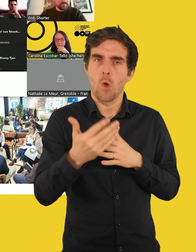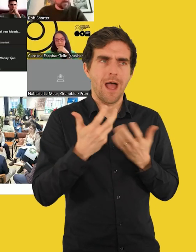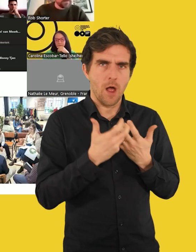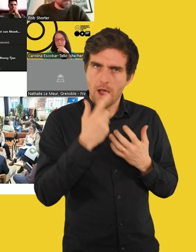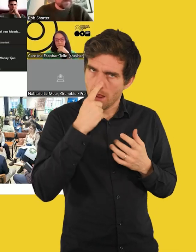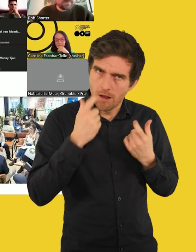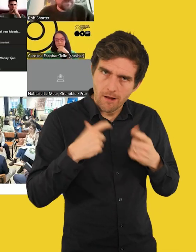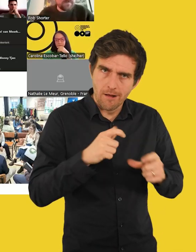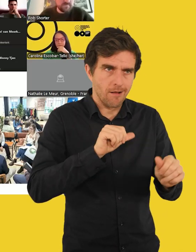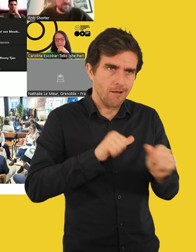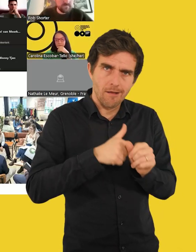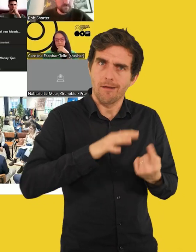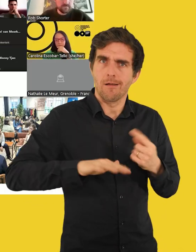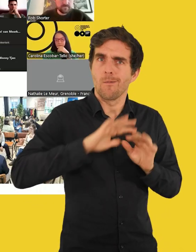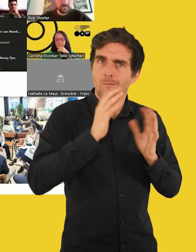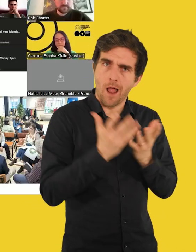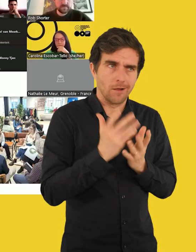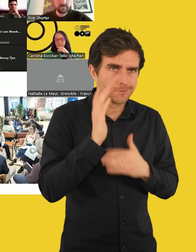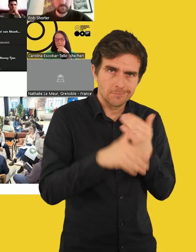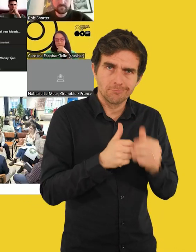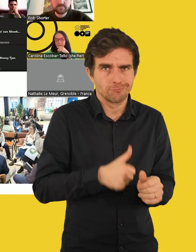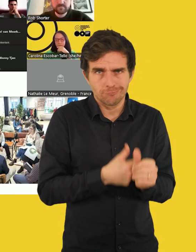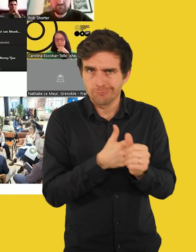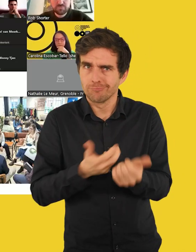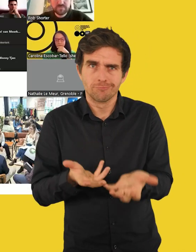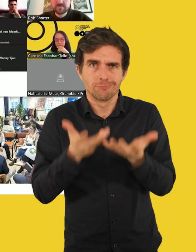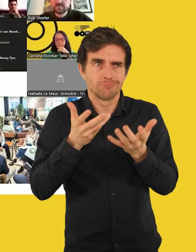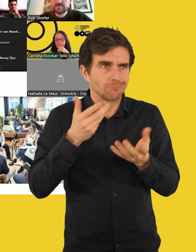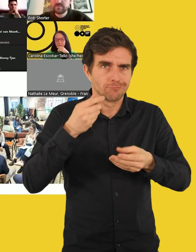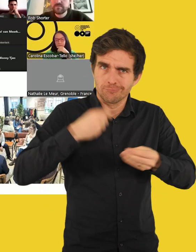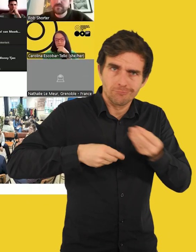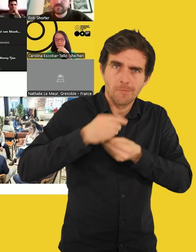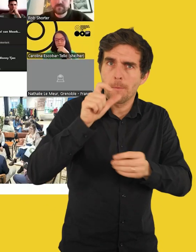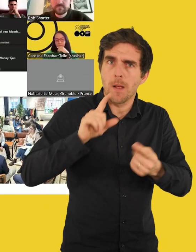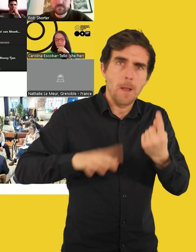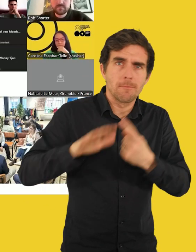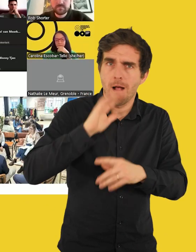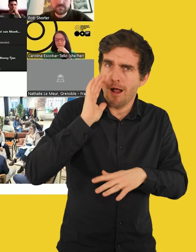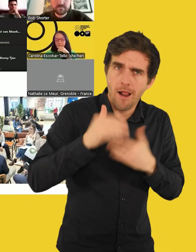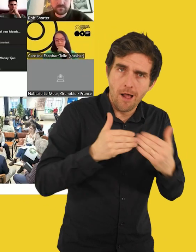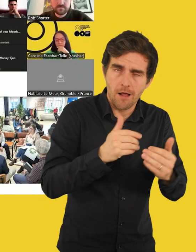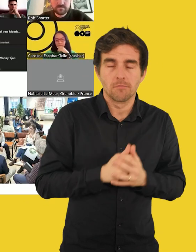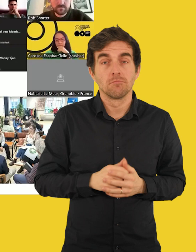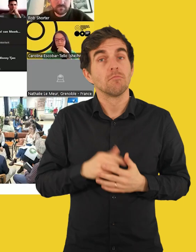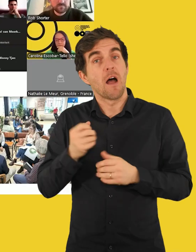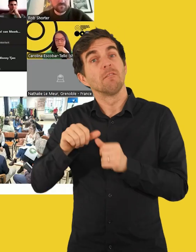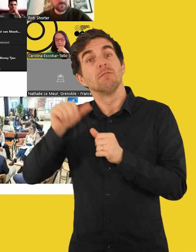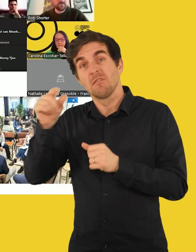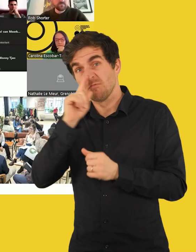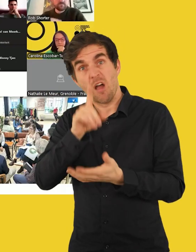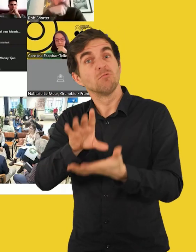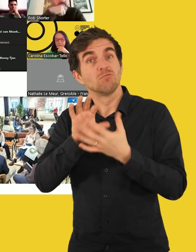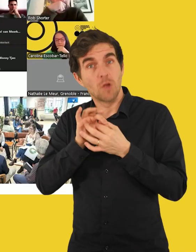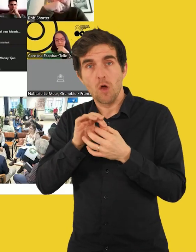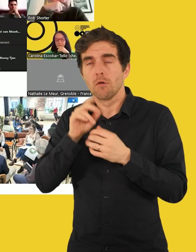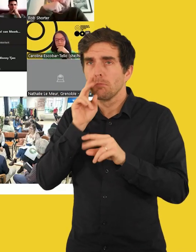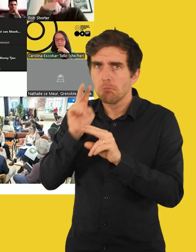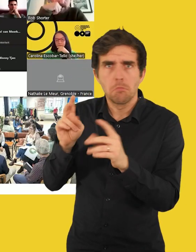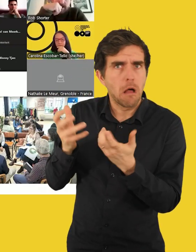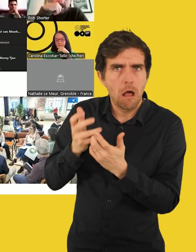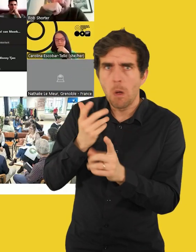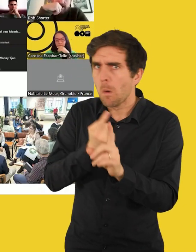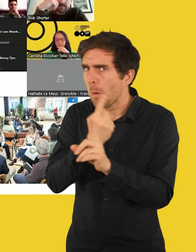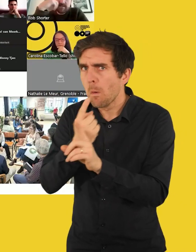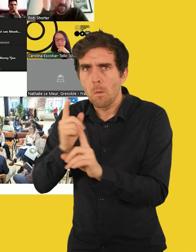distributive practice. So it's that positive possibility that's coming out. Again, there are sessions on business today that you can join and learn